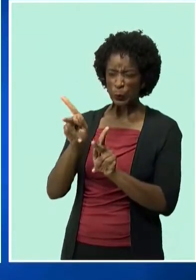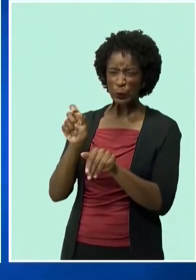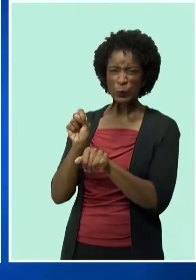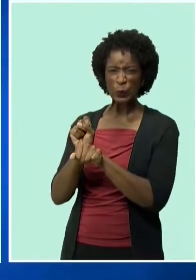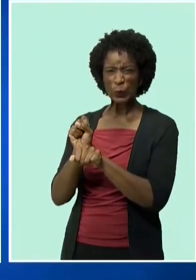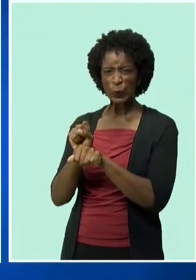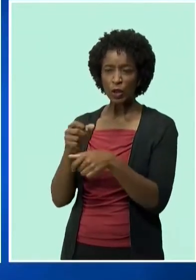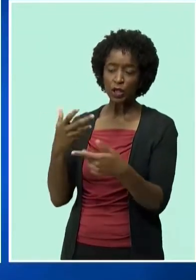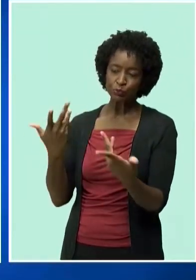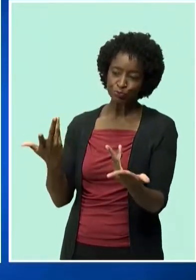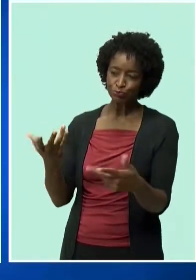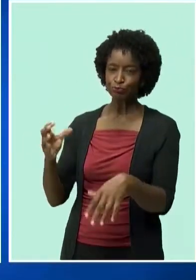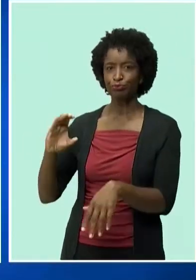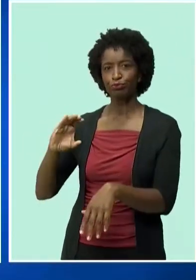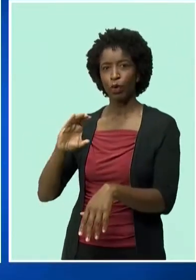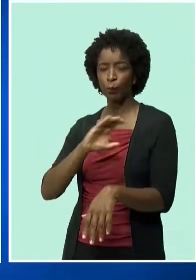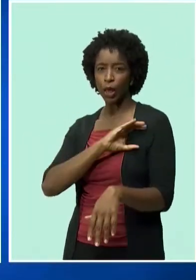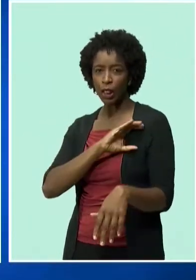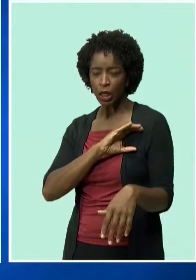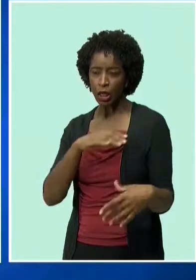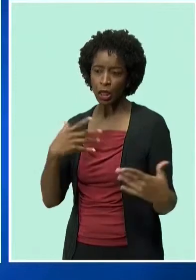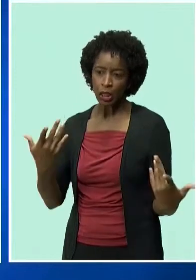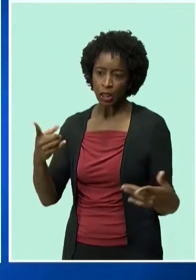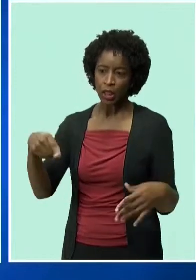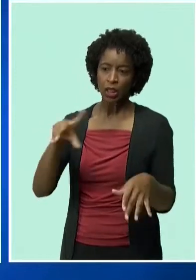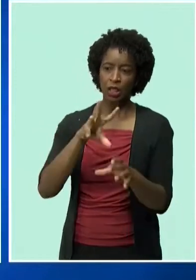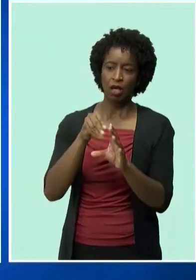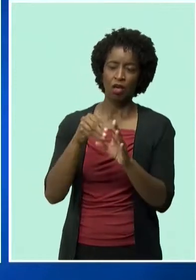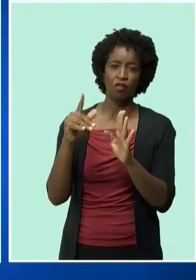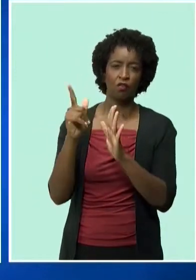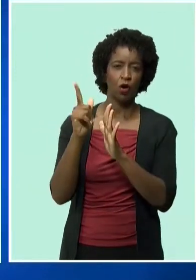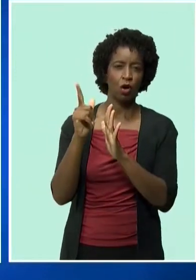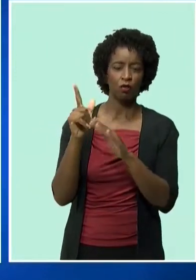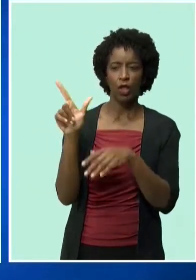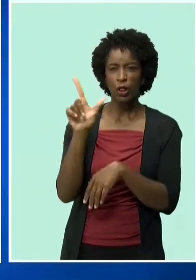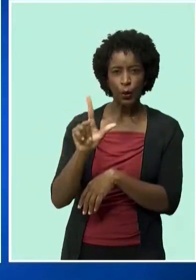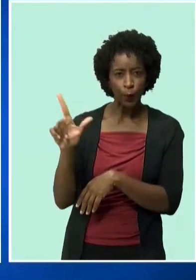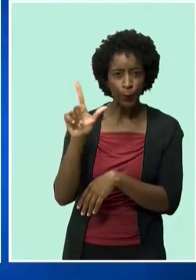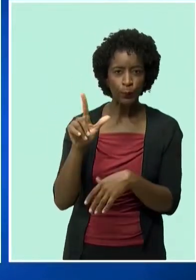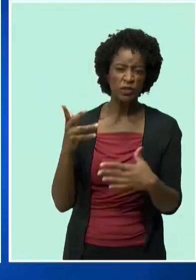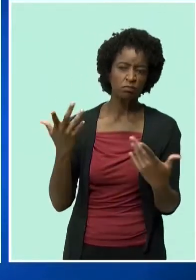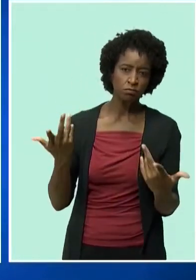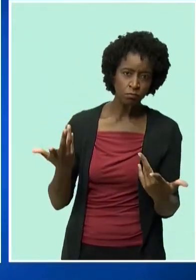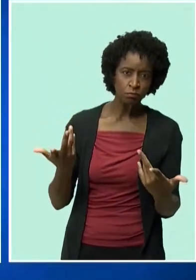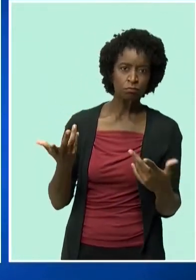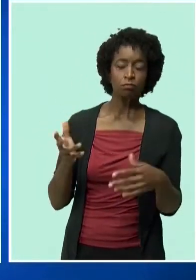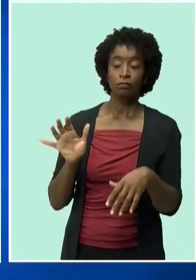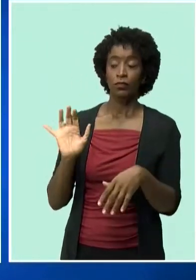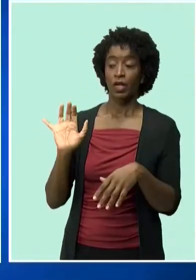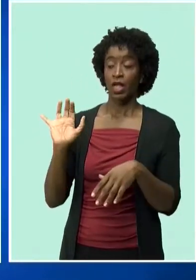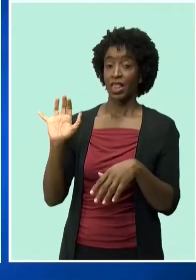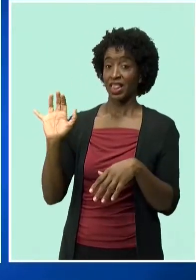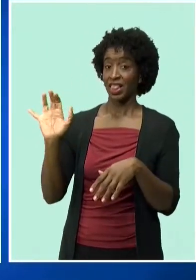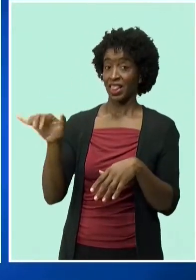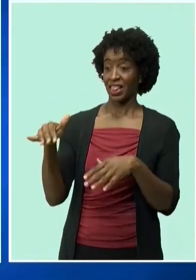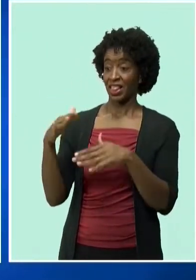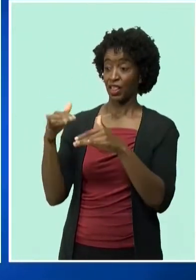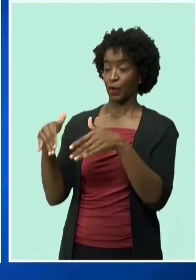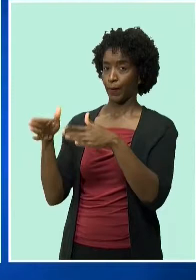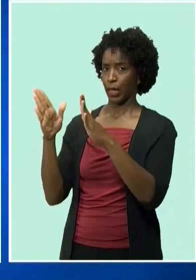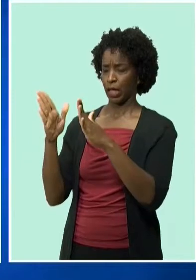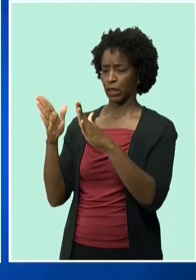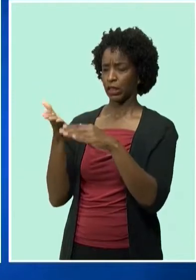for the librarians, for the persons who work in that civic center. If we move it across off of the